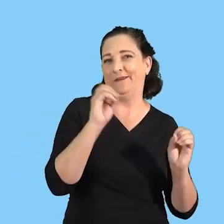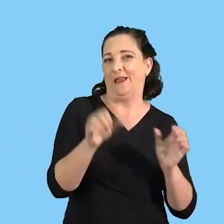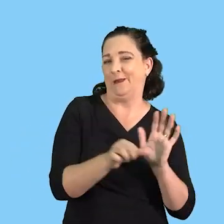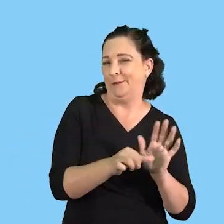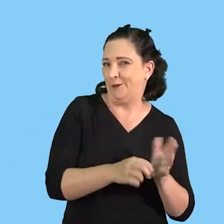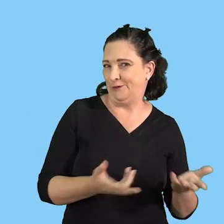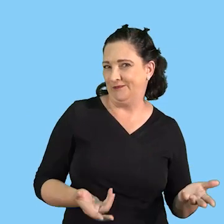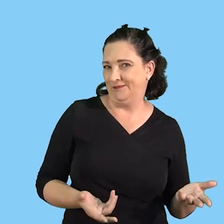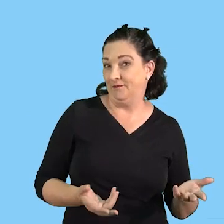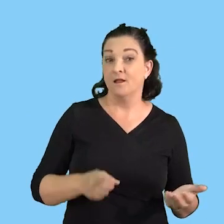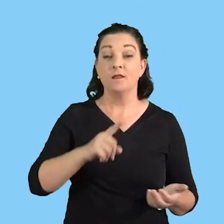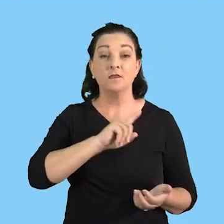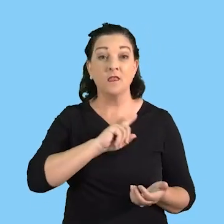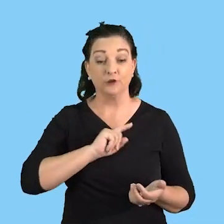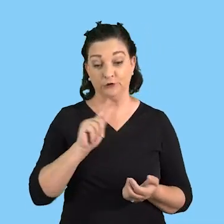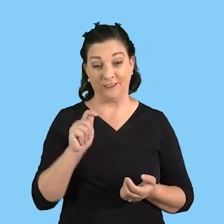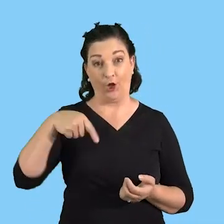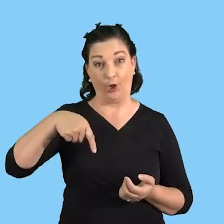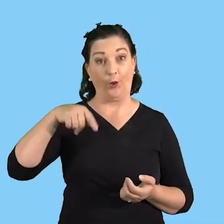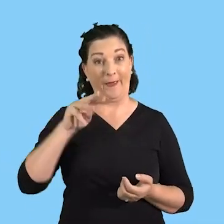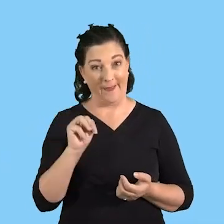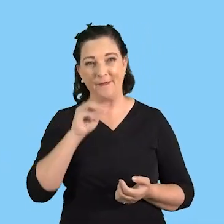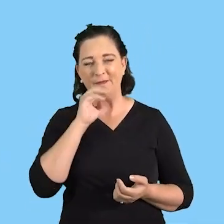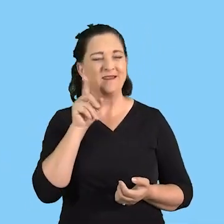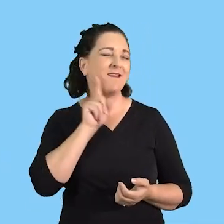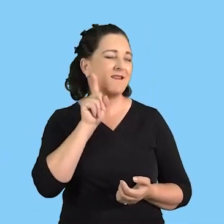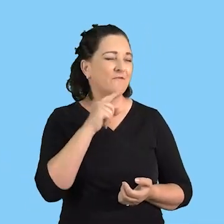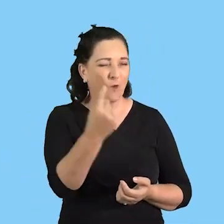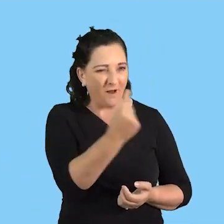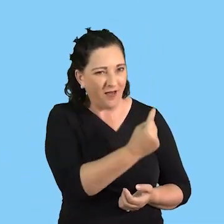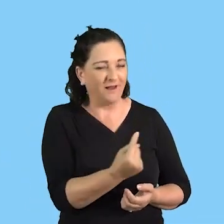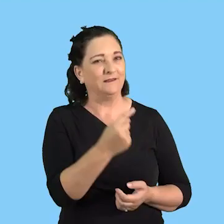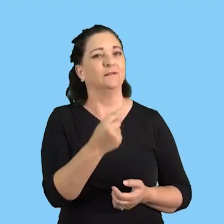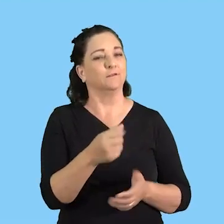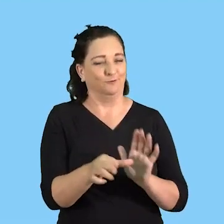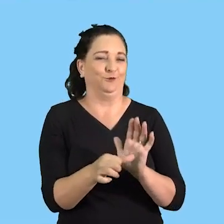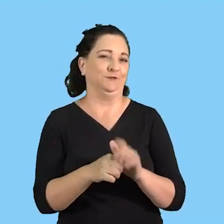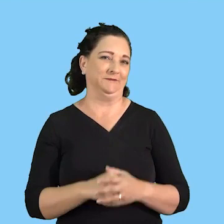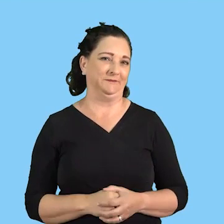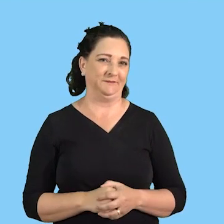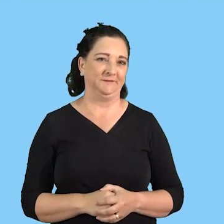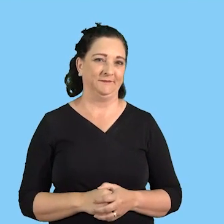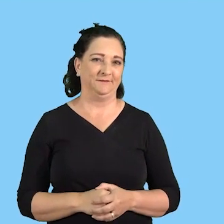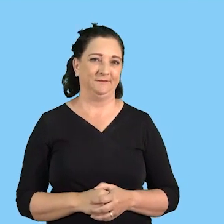So TQM ensures that each and every employee is playing their part.